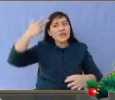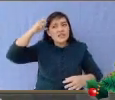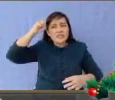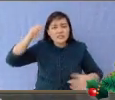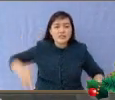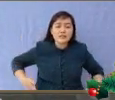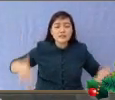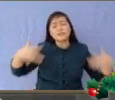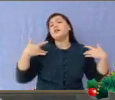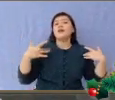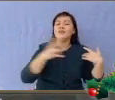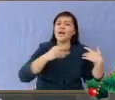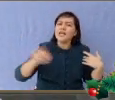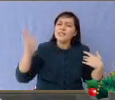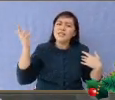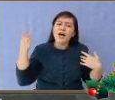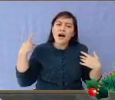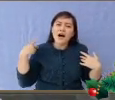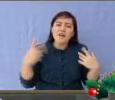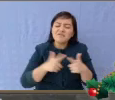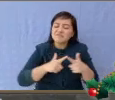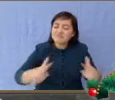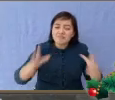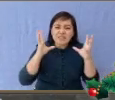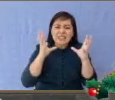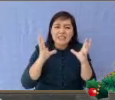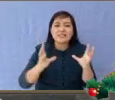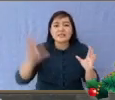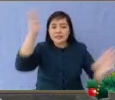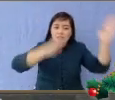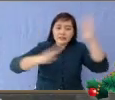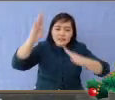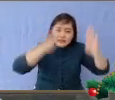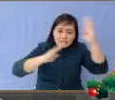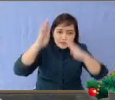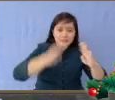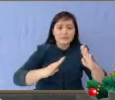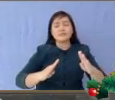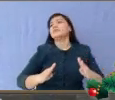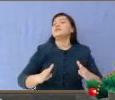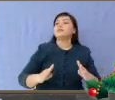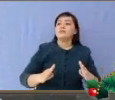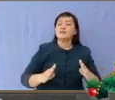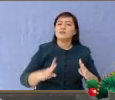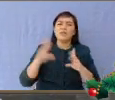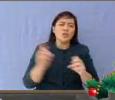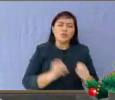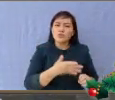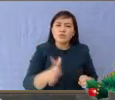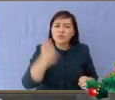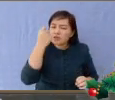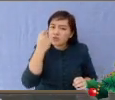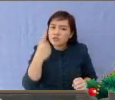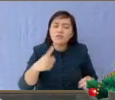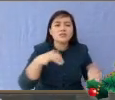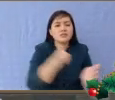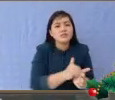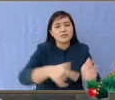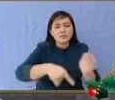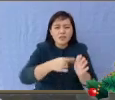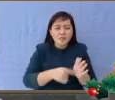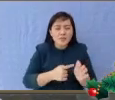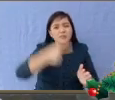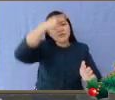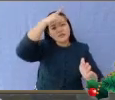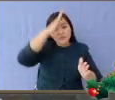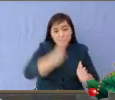naging transition from third person going to the second person. Do you understand, ladies and gentlemen, na minsan ay pinapahintulot